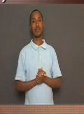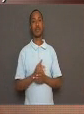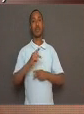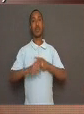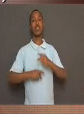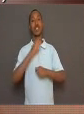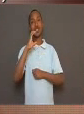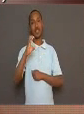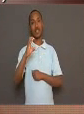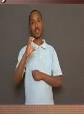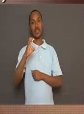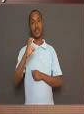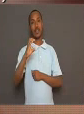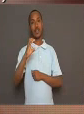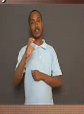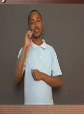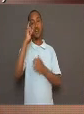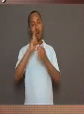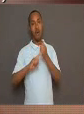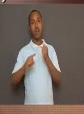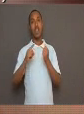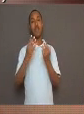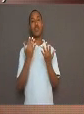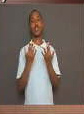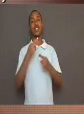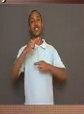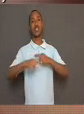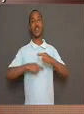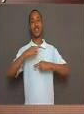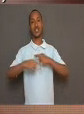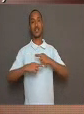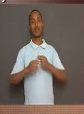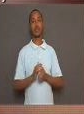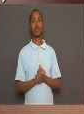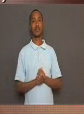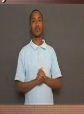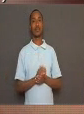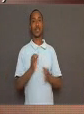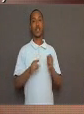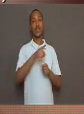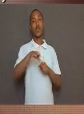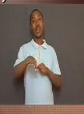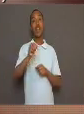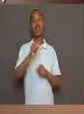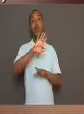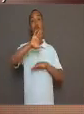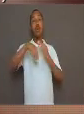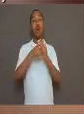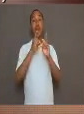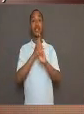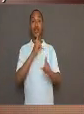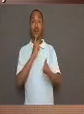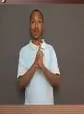Process C is the only oxidation reaction. If you got those answers